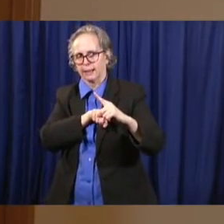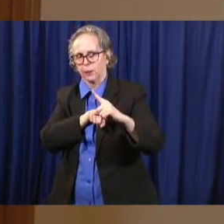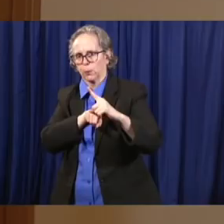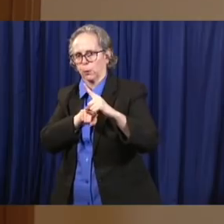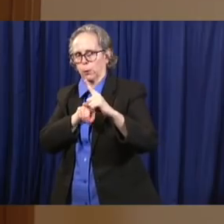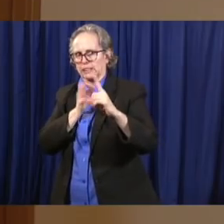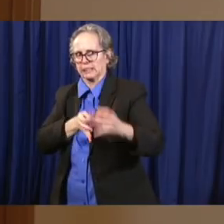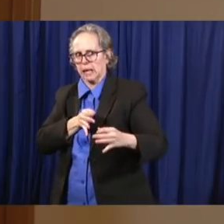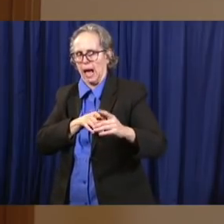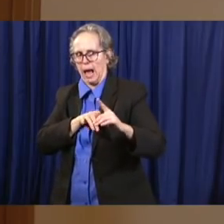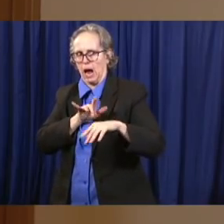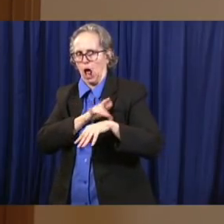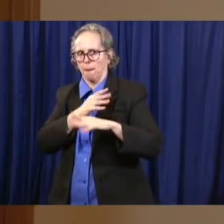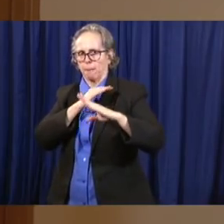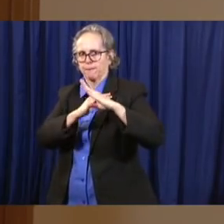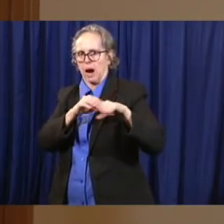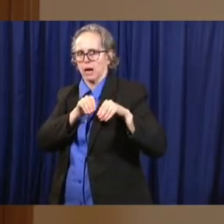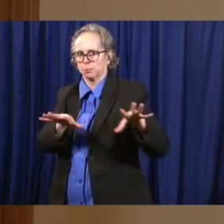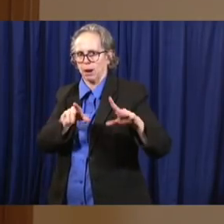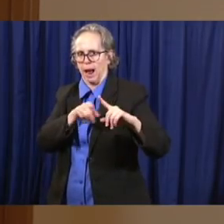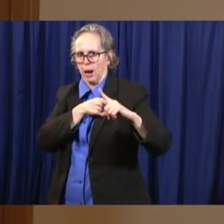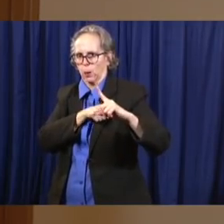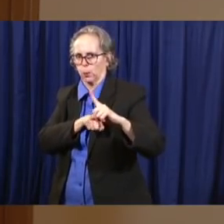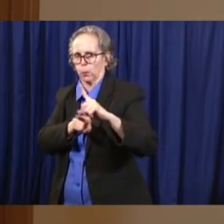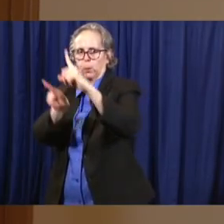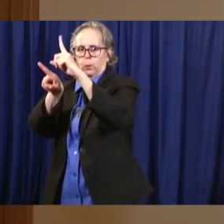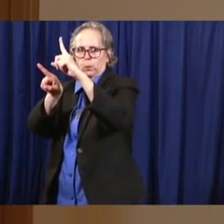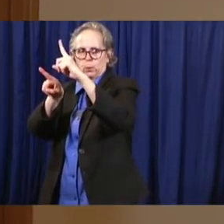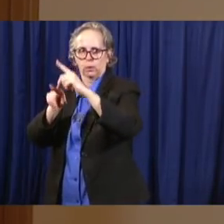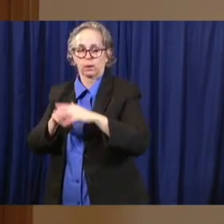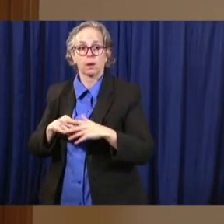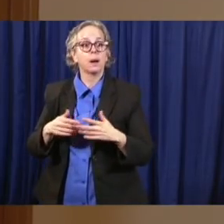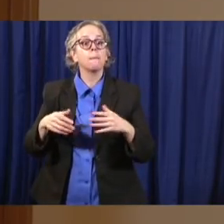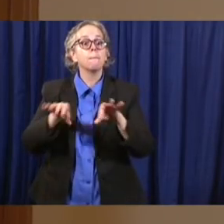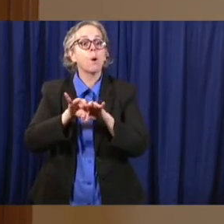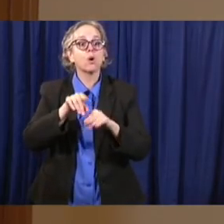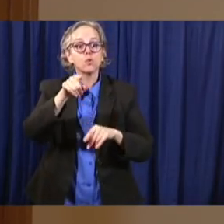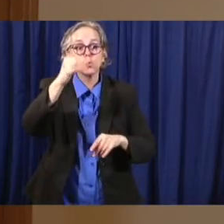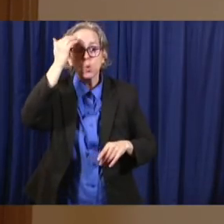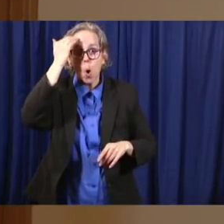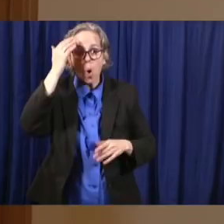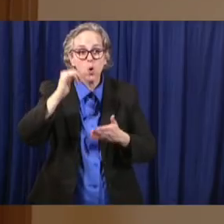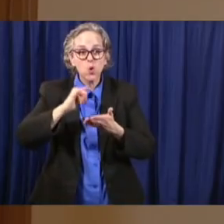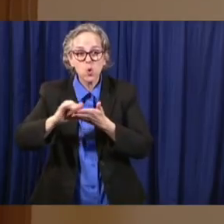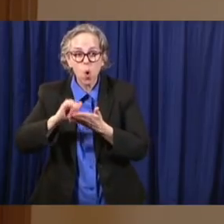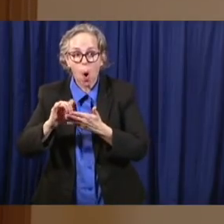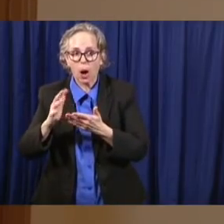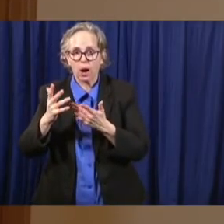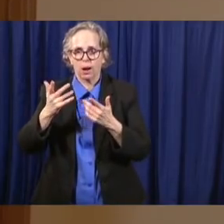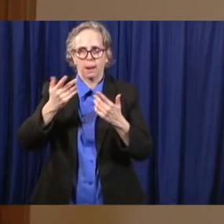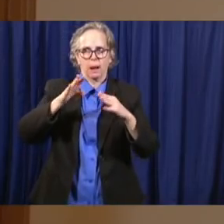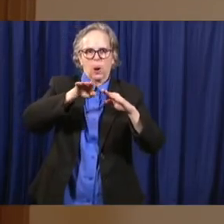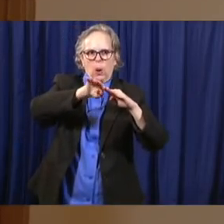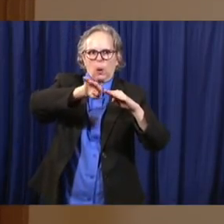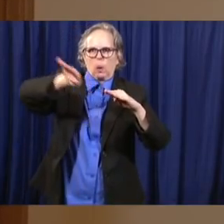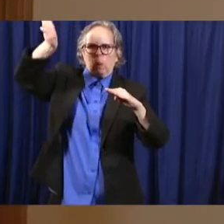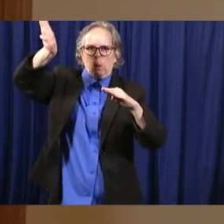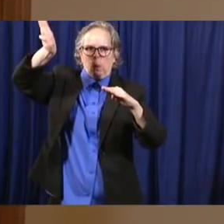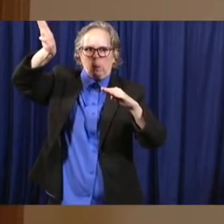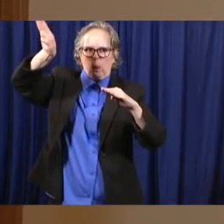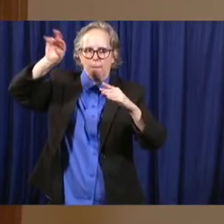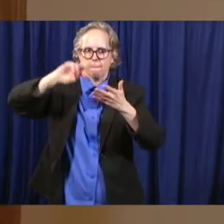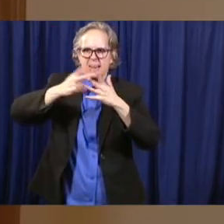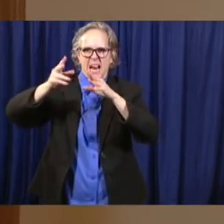It's really, really important to know that New York's just a little bit ahead of us on the curve. They had spread sooner